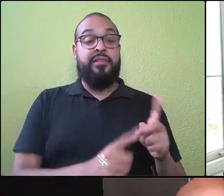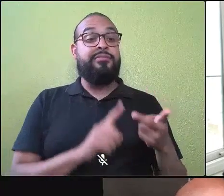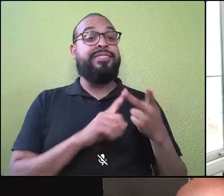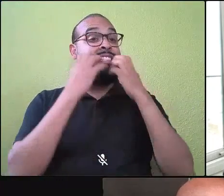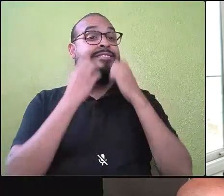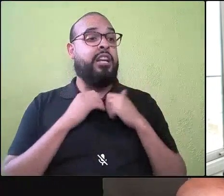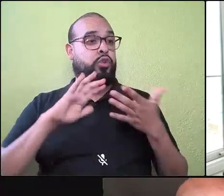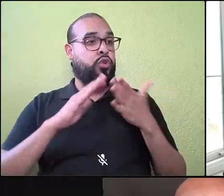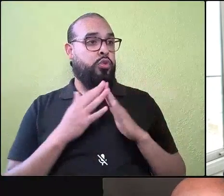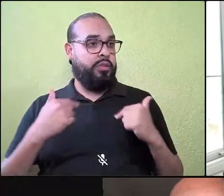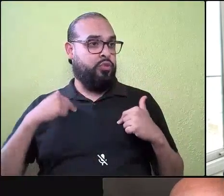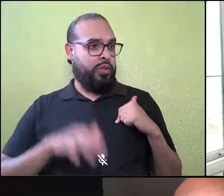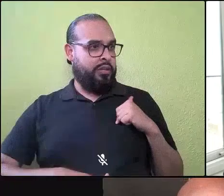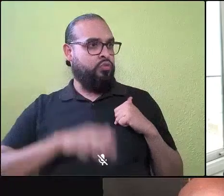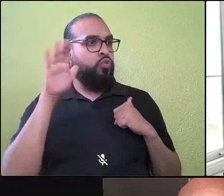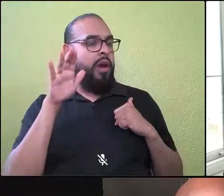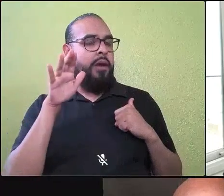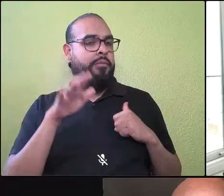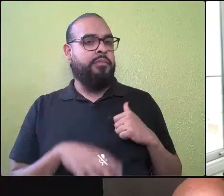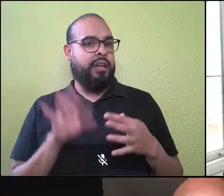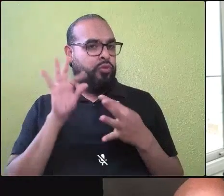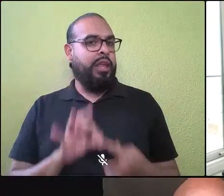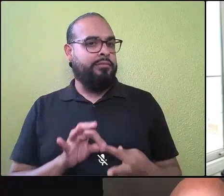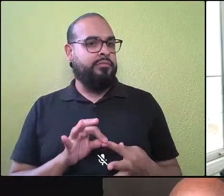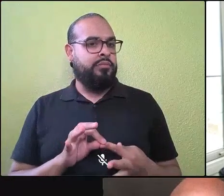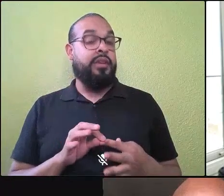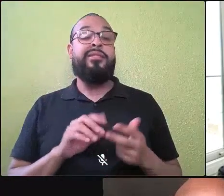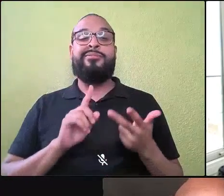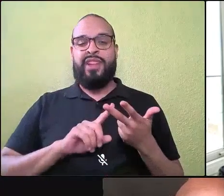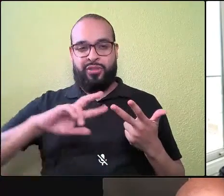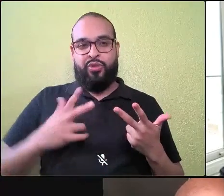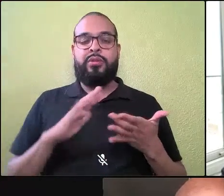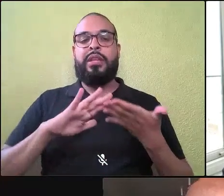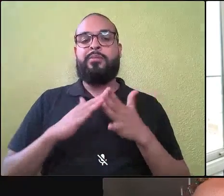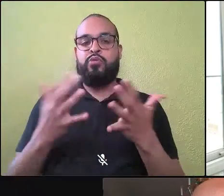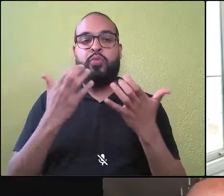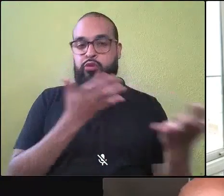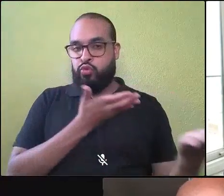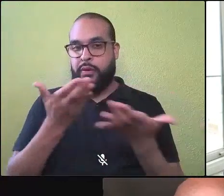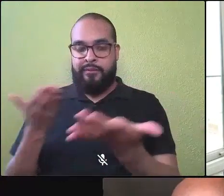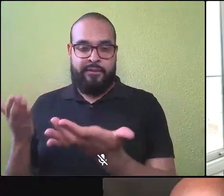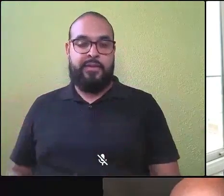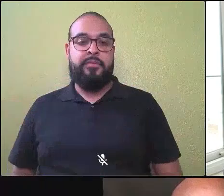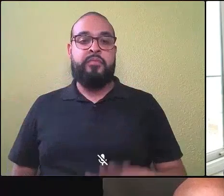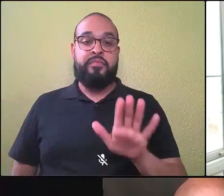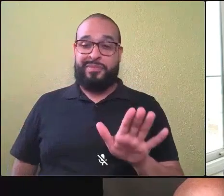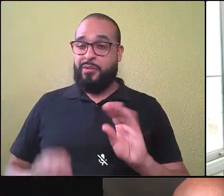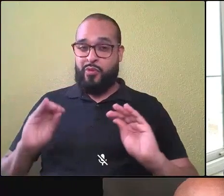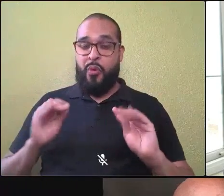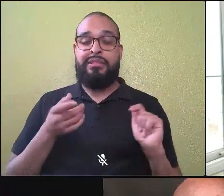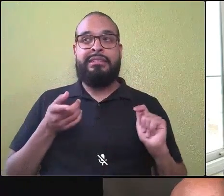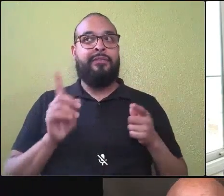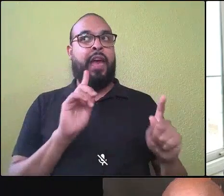wanted to serve. So we'd had tough conversations where we had brought, no offense to any conservatives who might